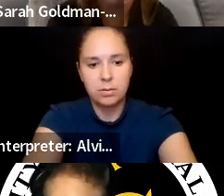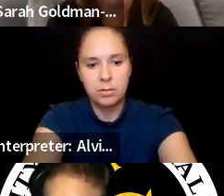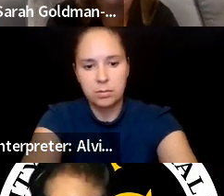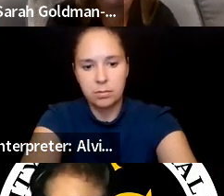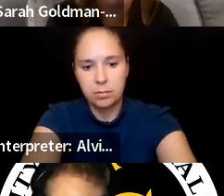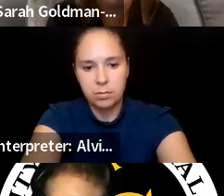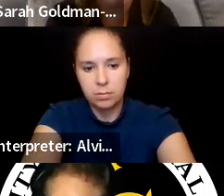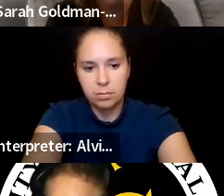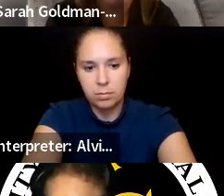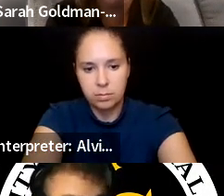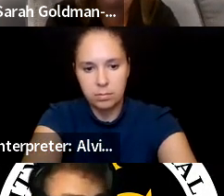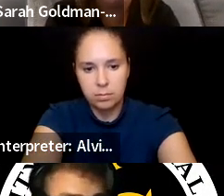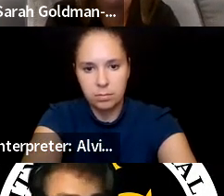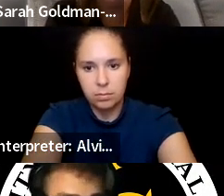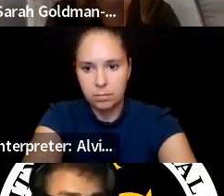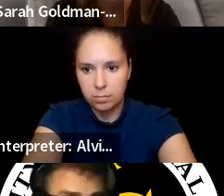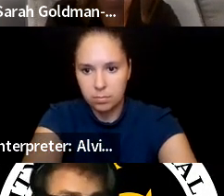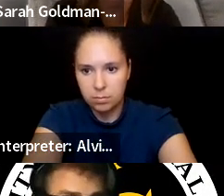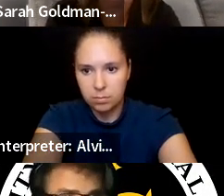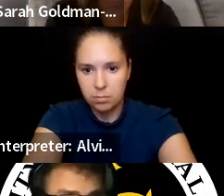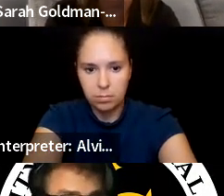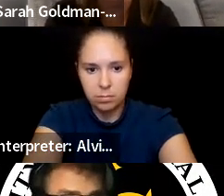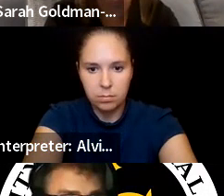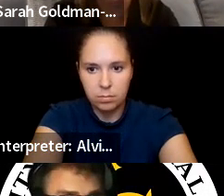Oh, okay.